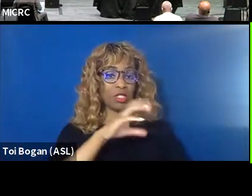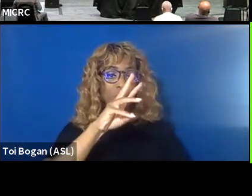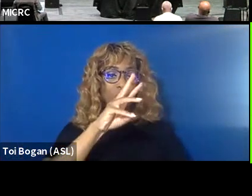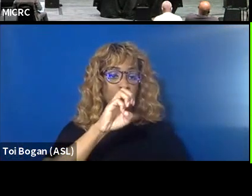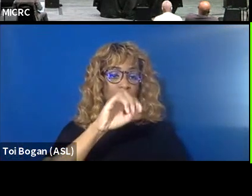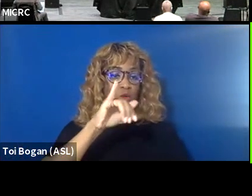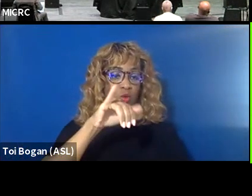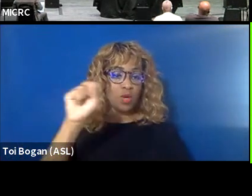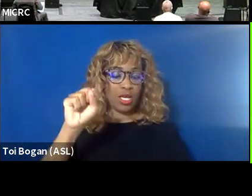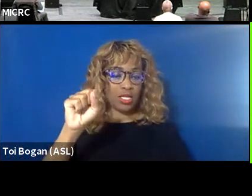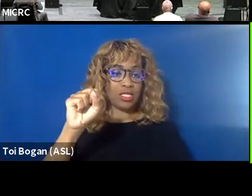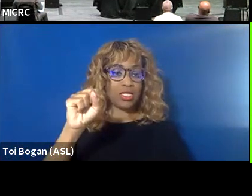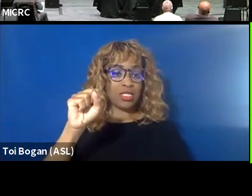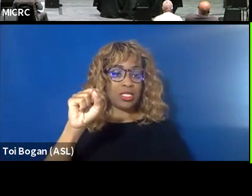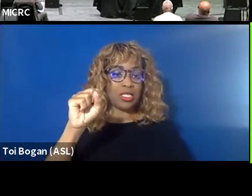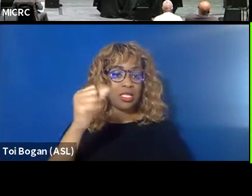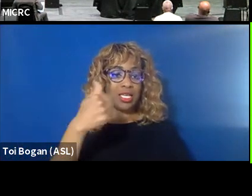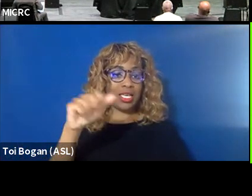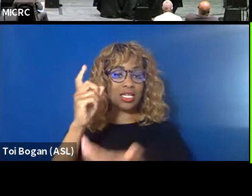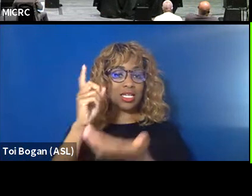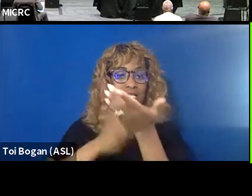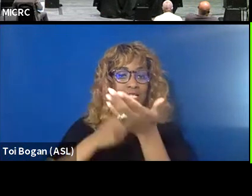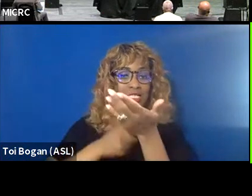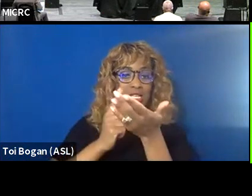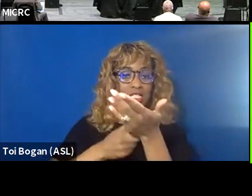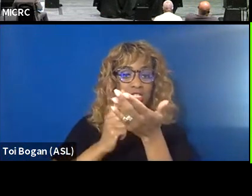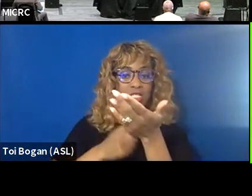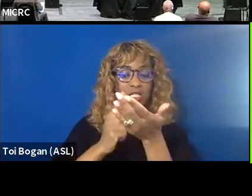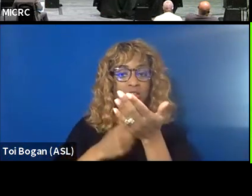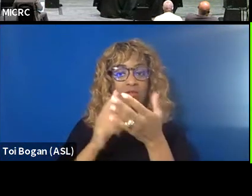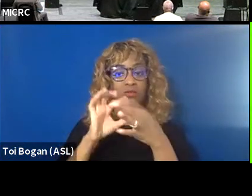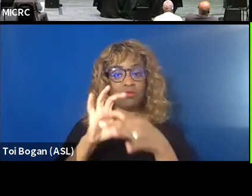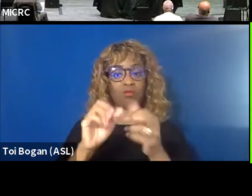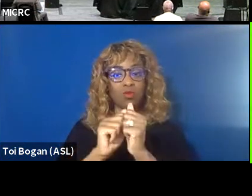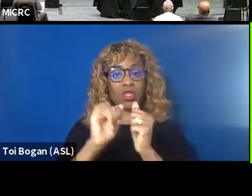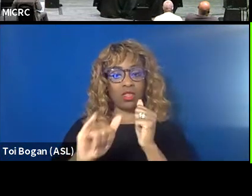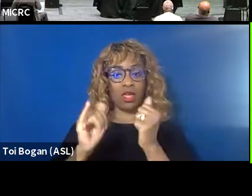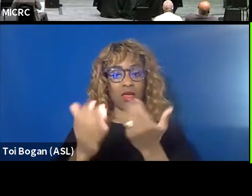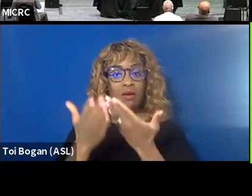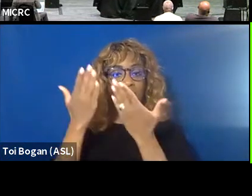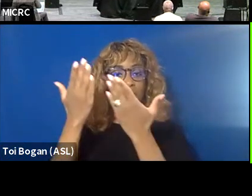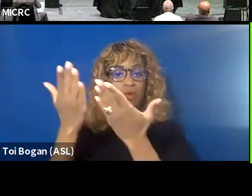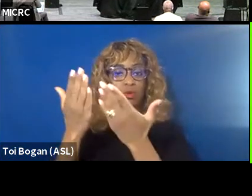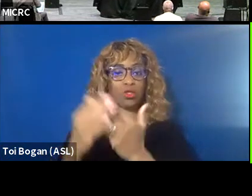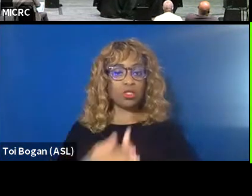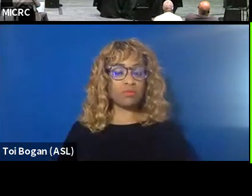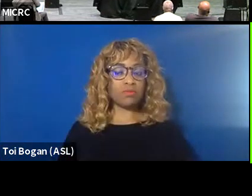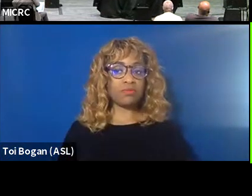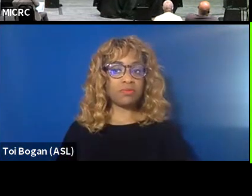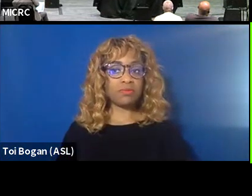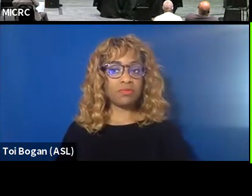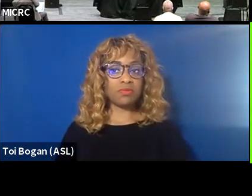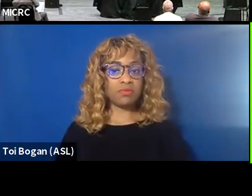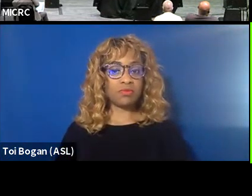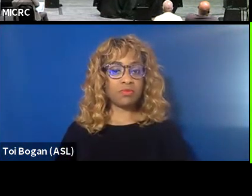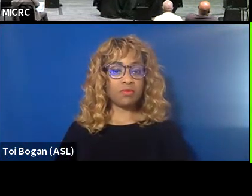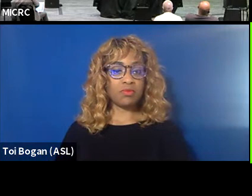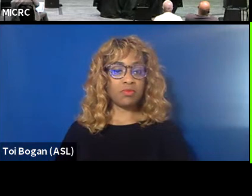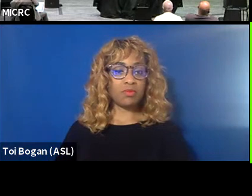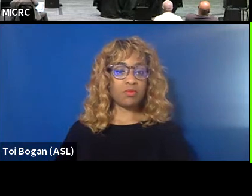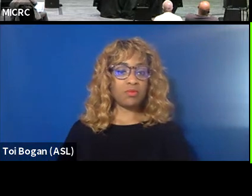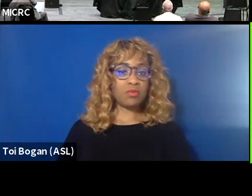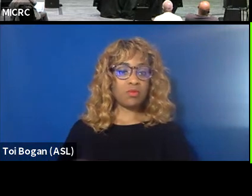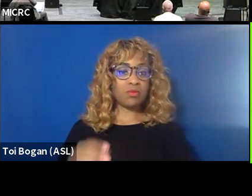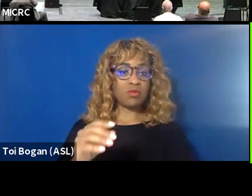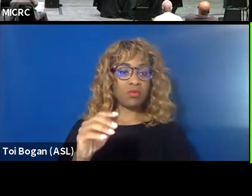Weiss. Is there any discussion on the actual debate or discussion on the motion? And